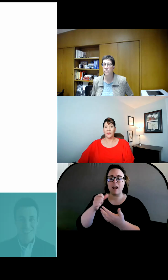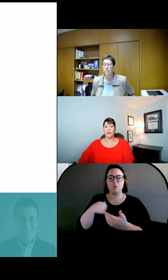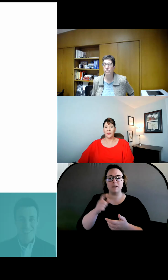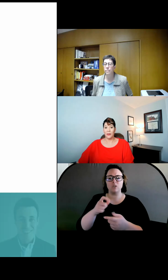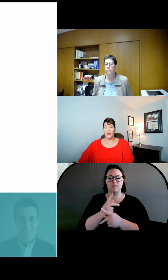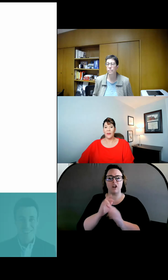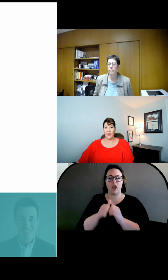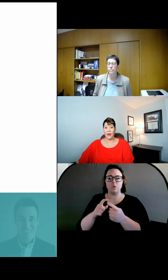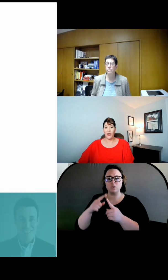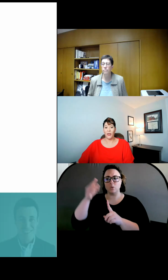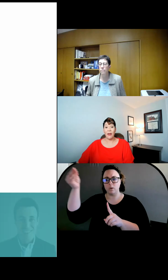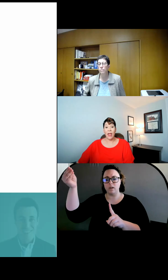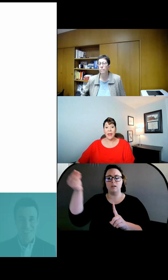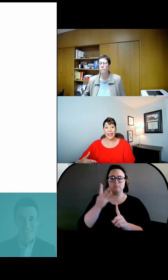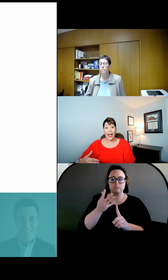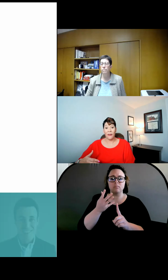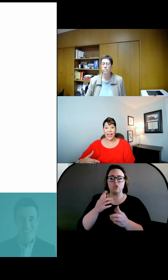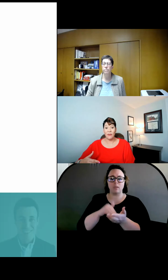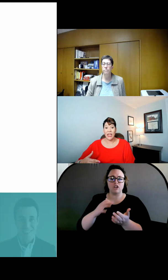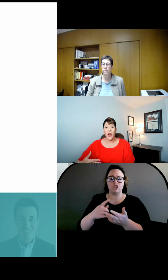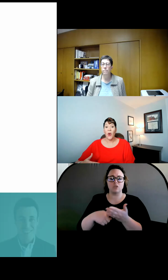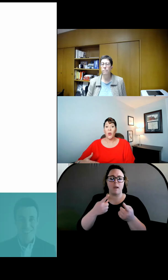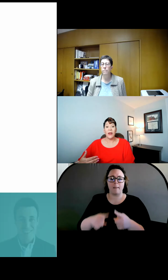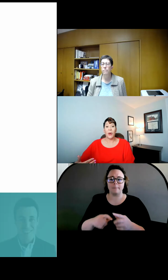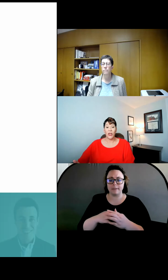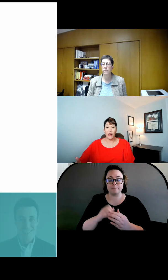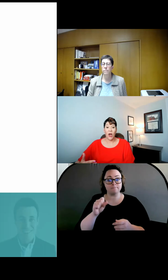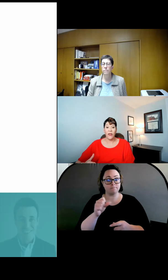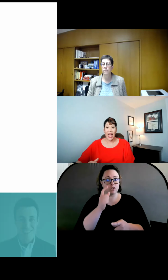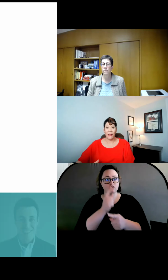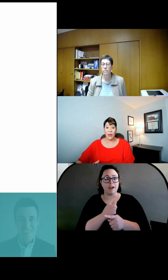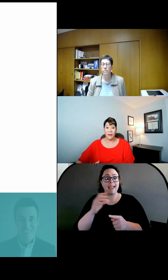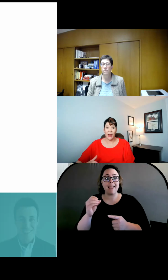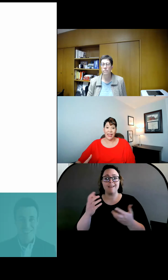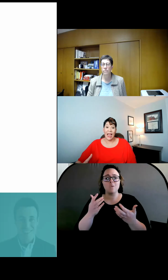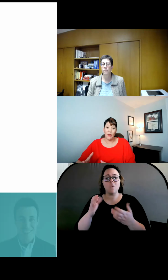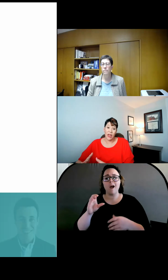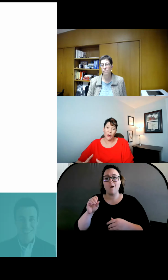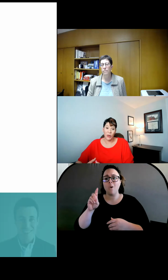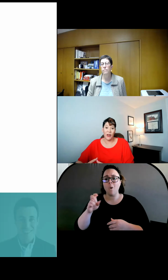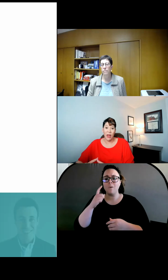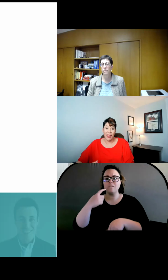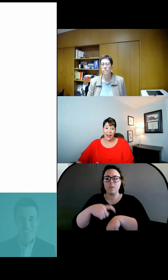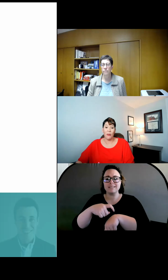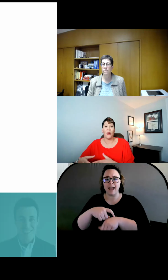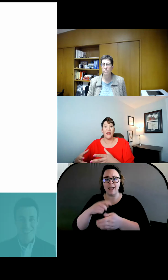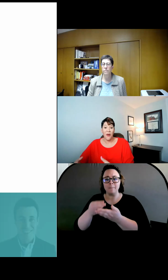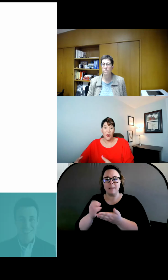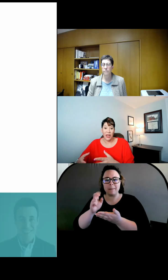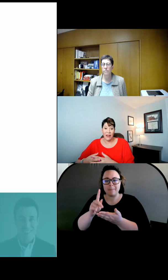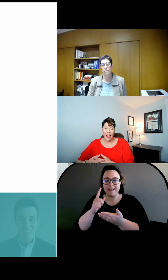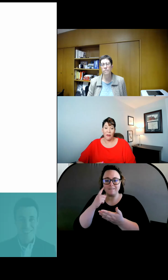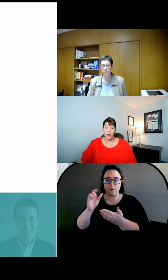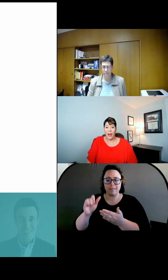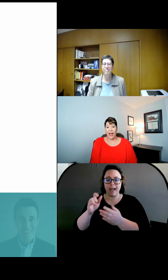back. Very true. And maybe allow for that to be reimbursable, a code to have it be their time be reimbursed when they're making that report